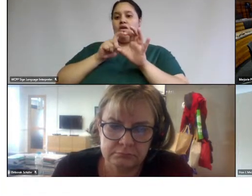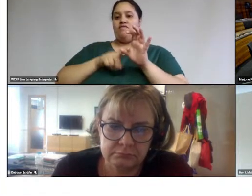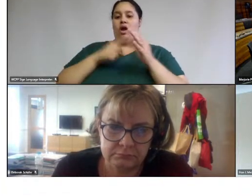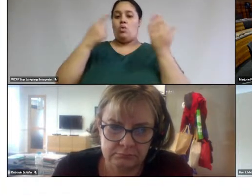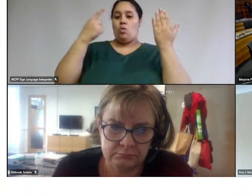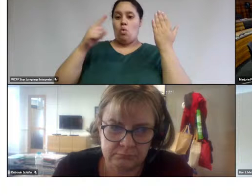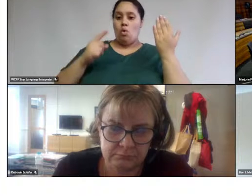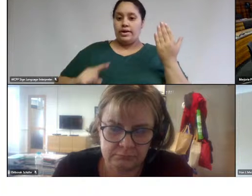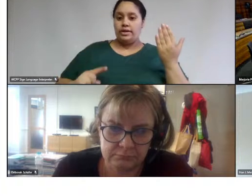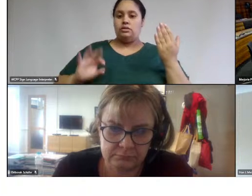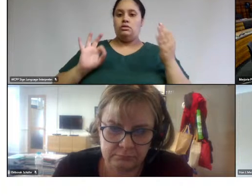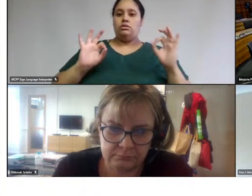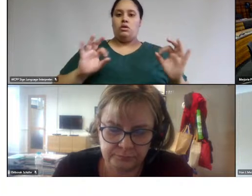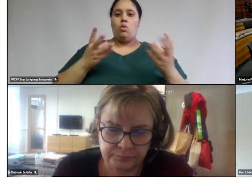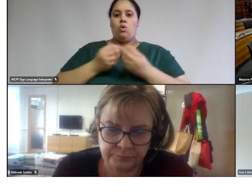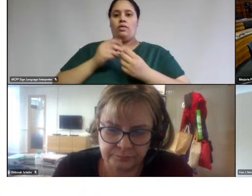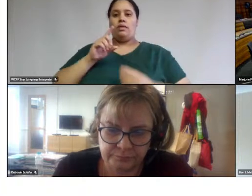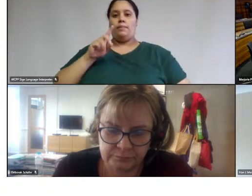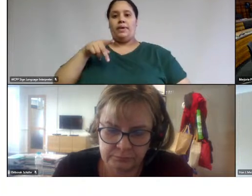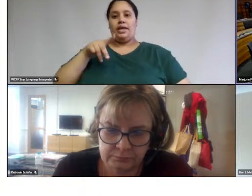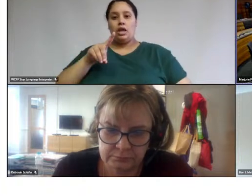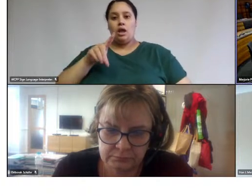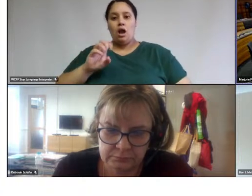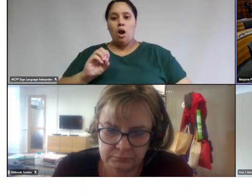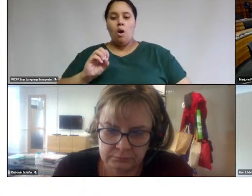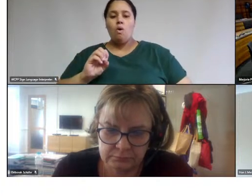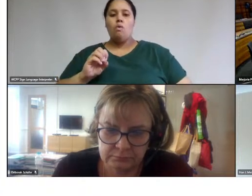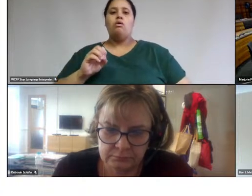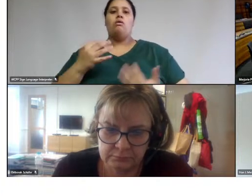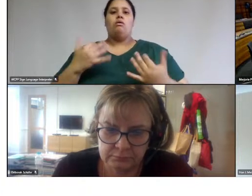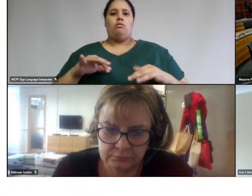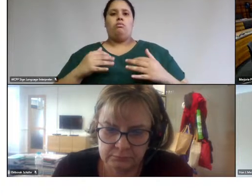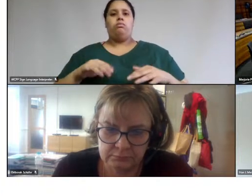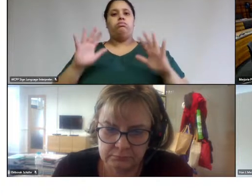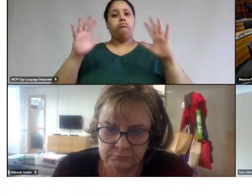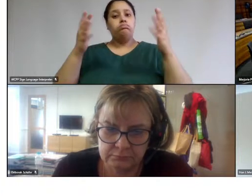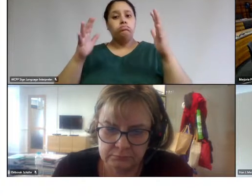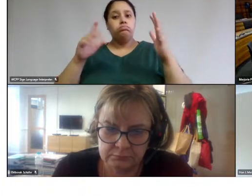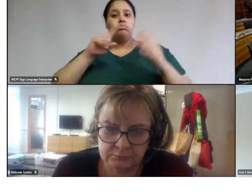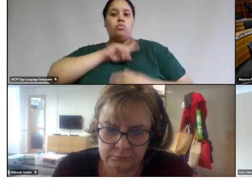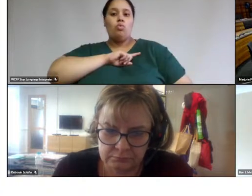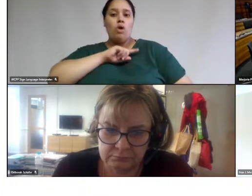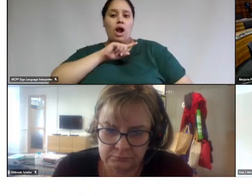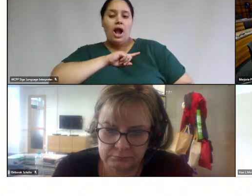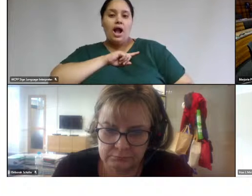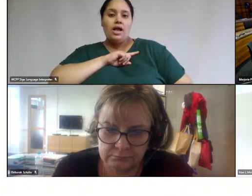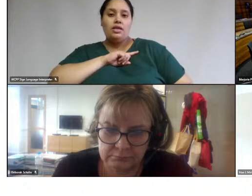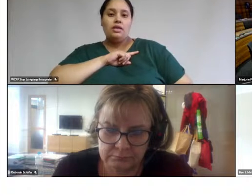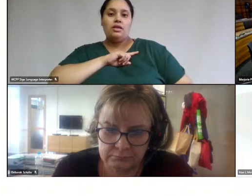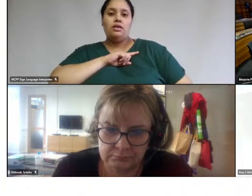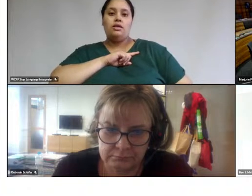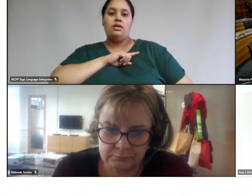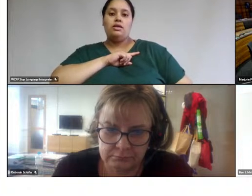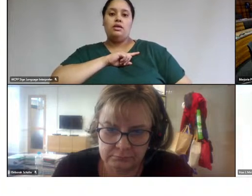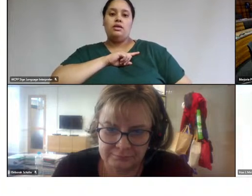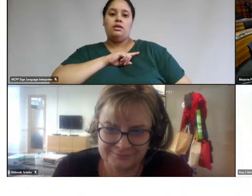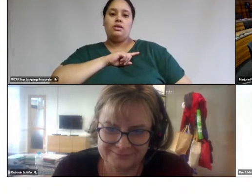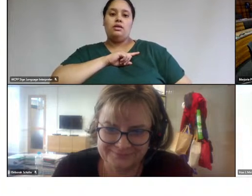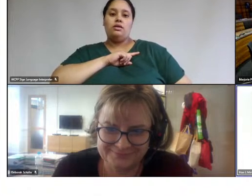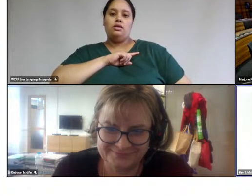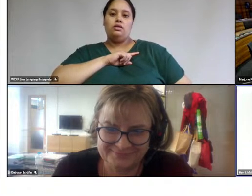singular PDO is laudable in the context of